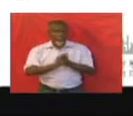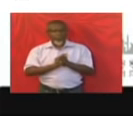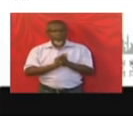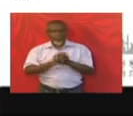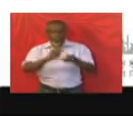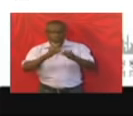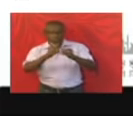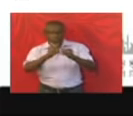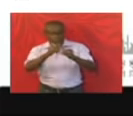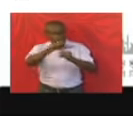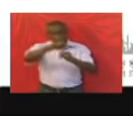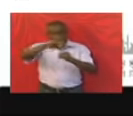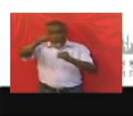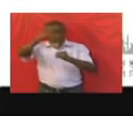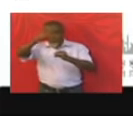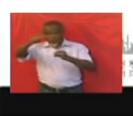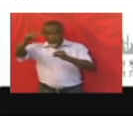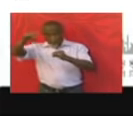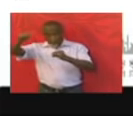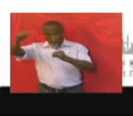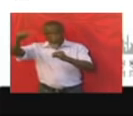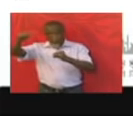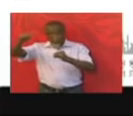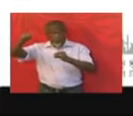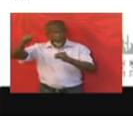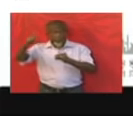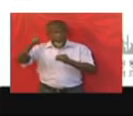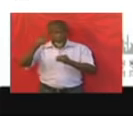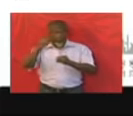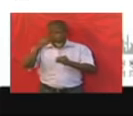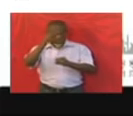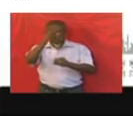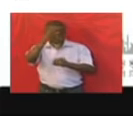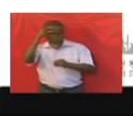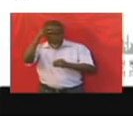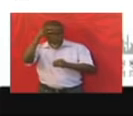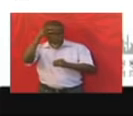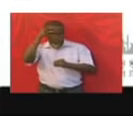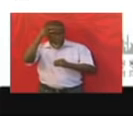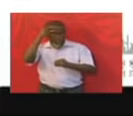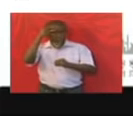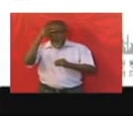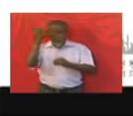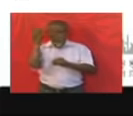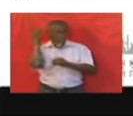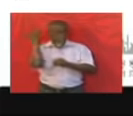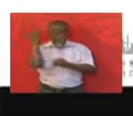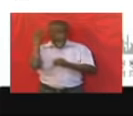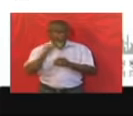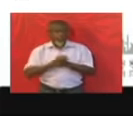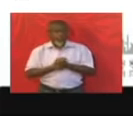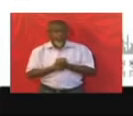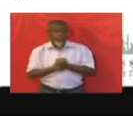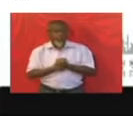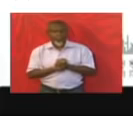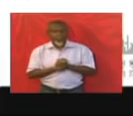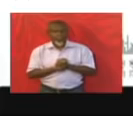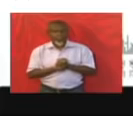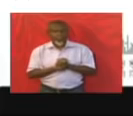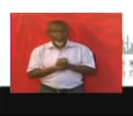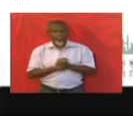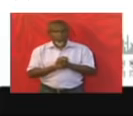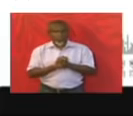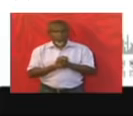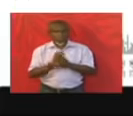epi curve. The figures over, or the bars over to the left in gray are last year. The ones in color over to the middle and right are